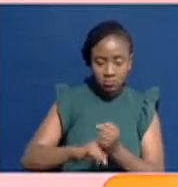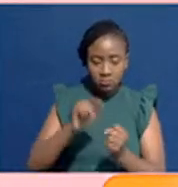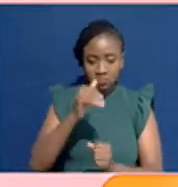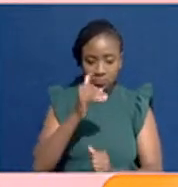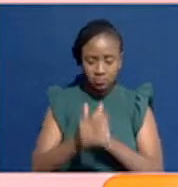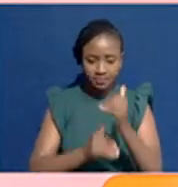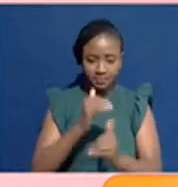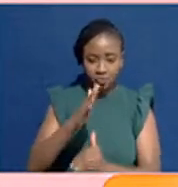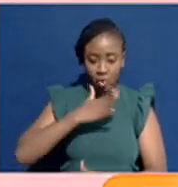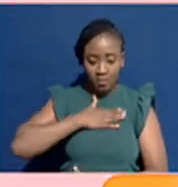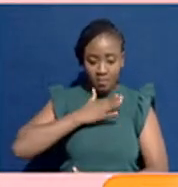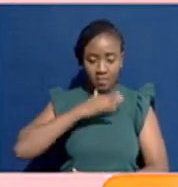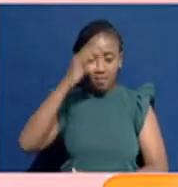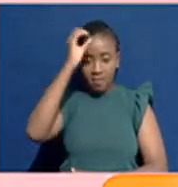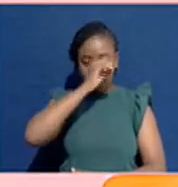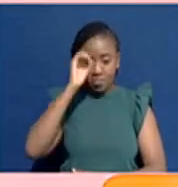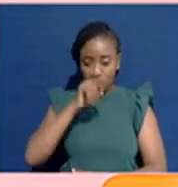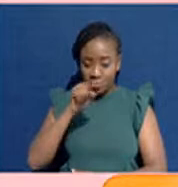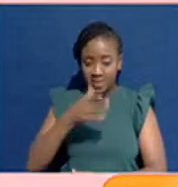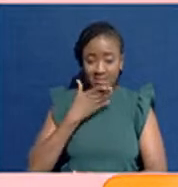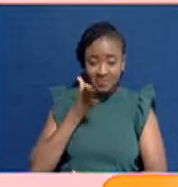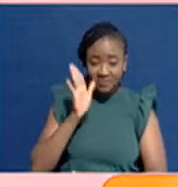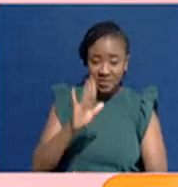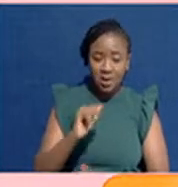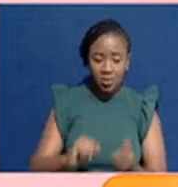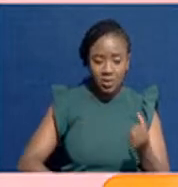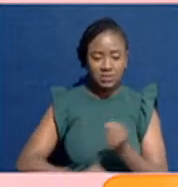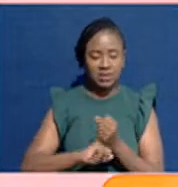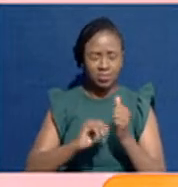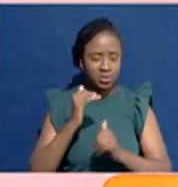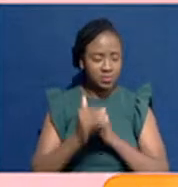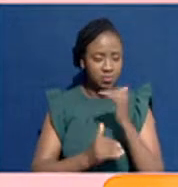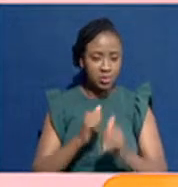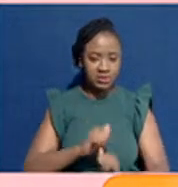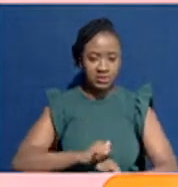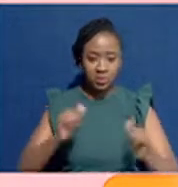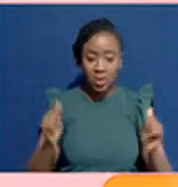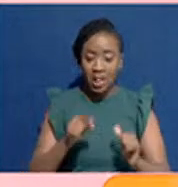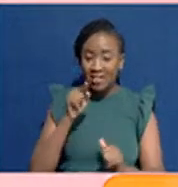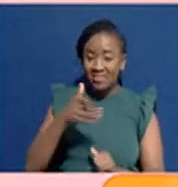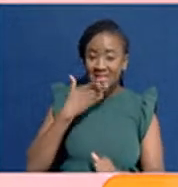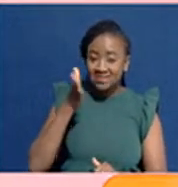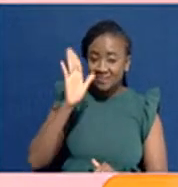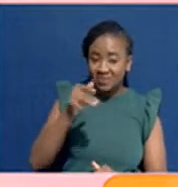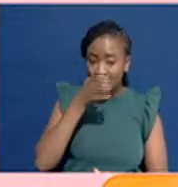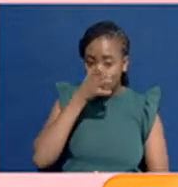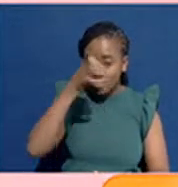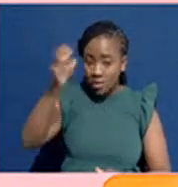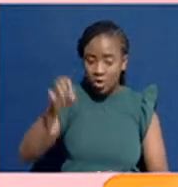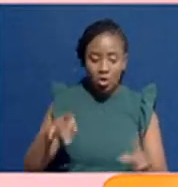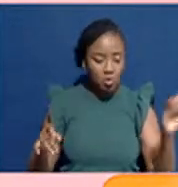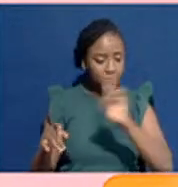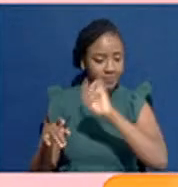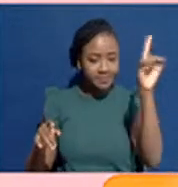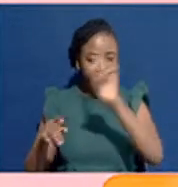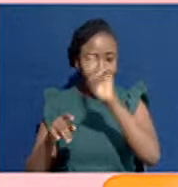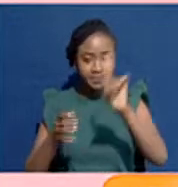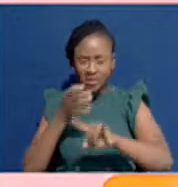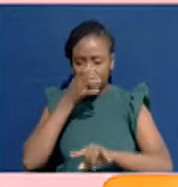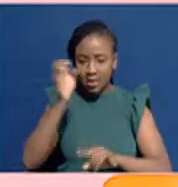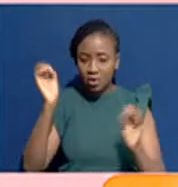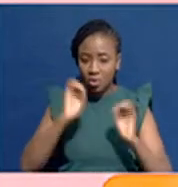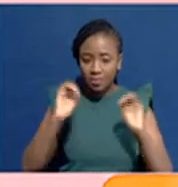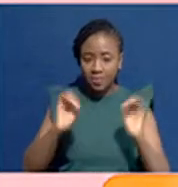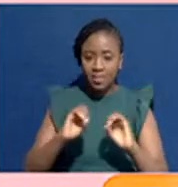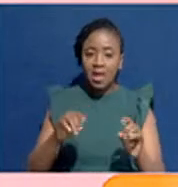will enrich that process. Is that feedback being ignored? No, it is not being ignored. In fact,